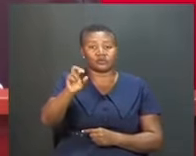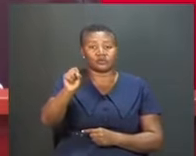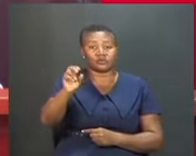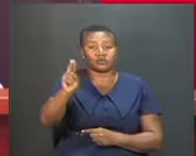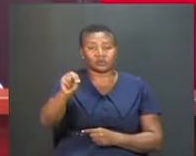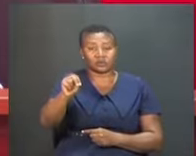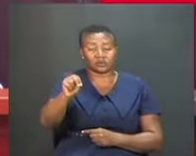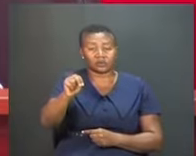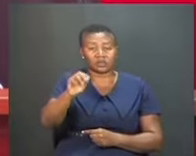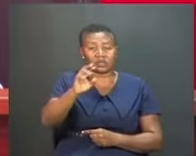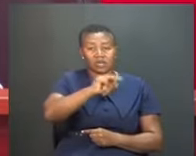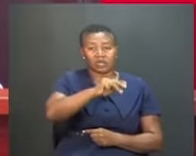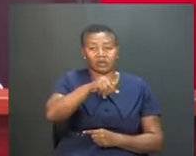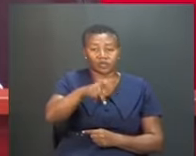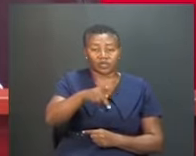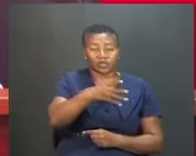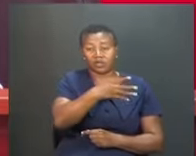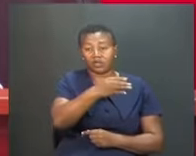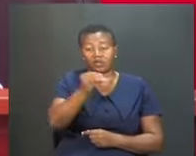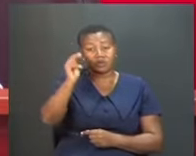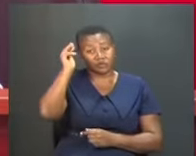Minister.